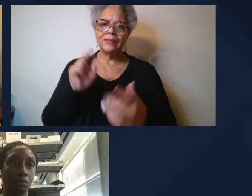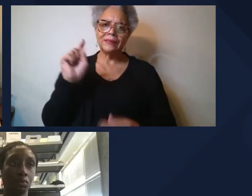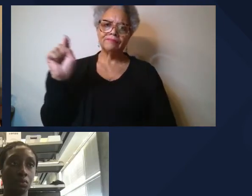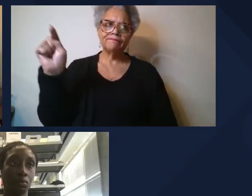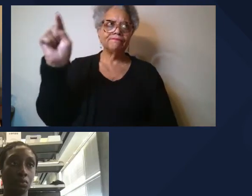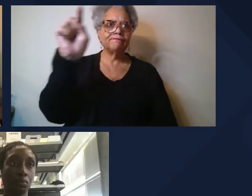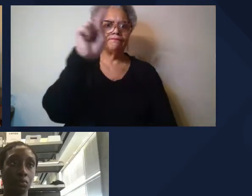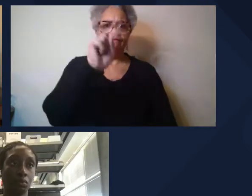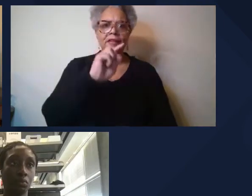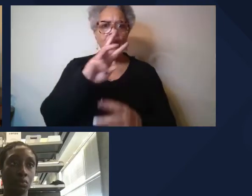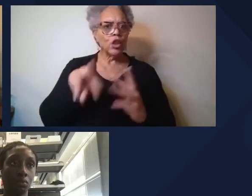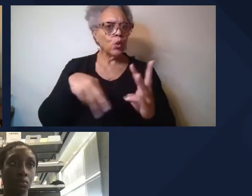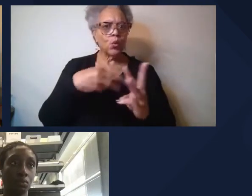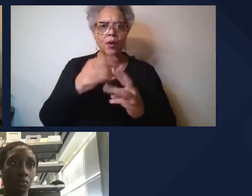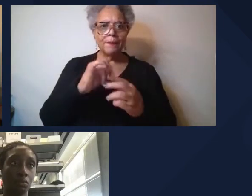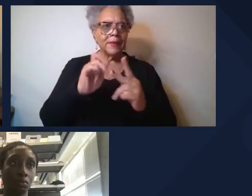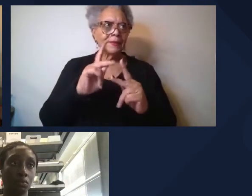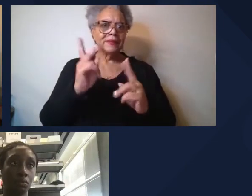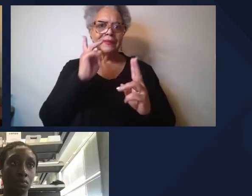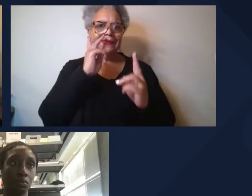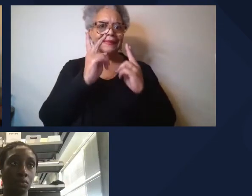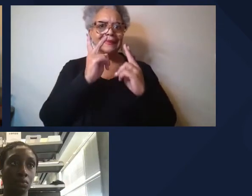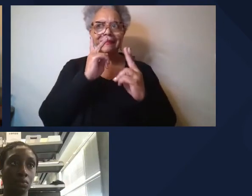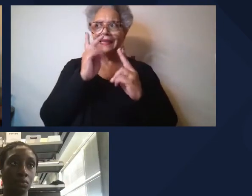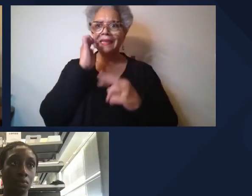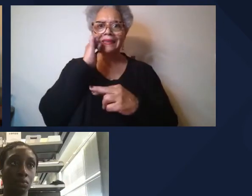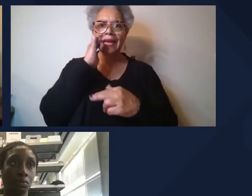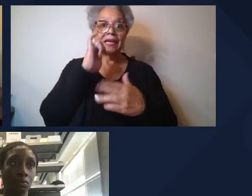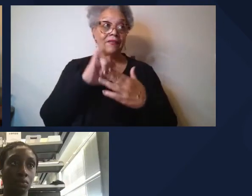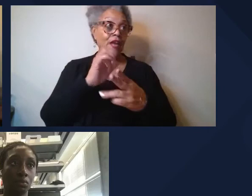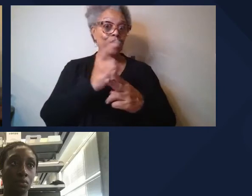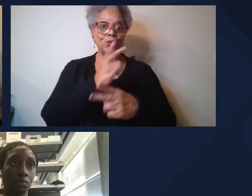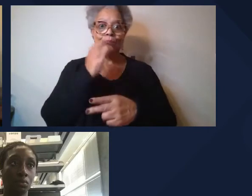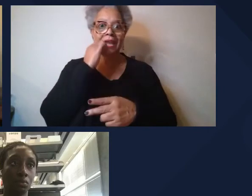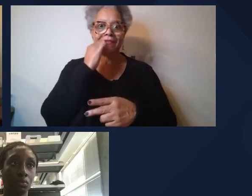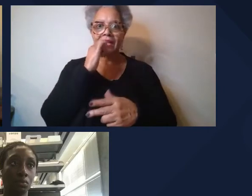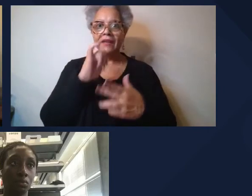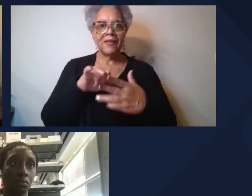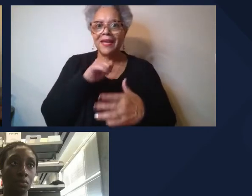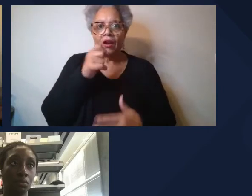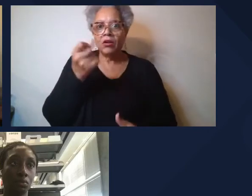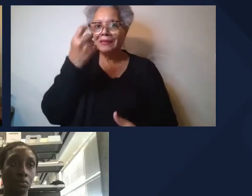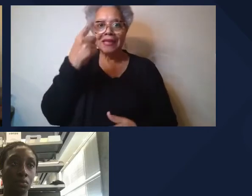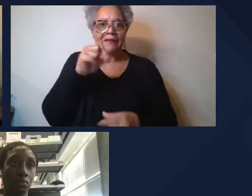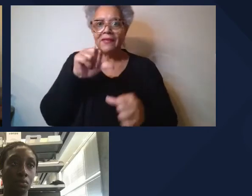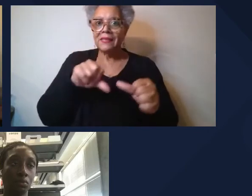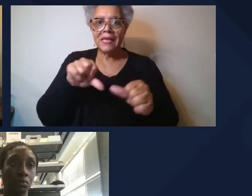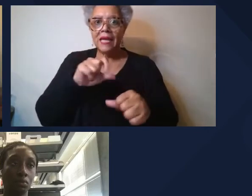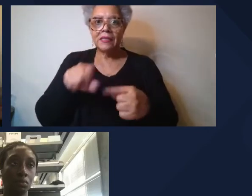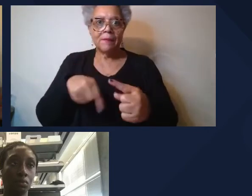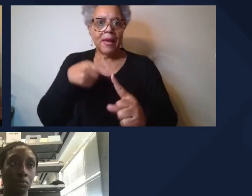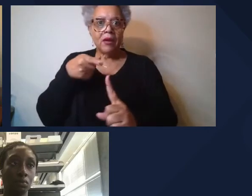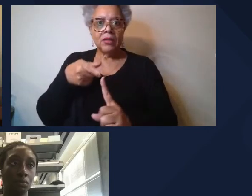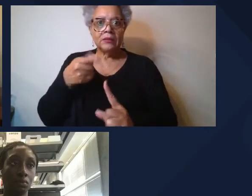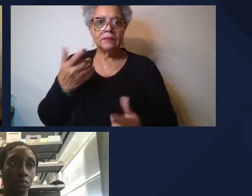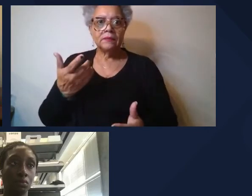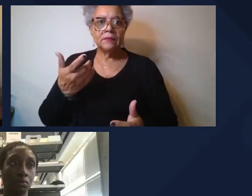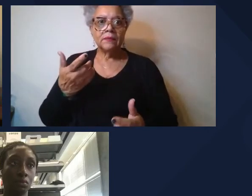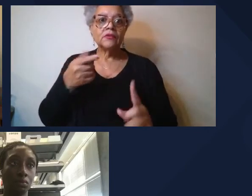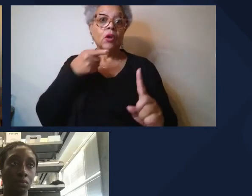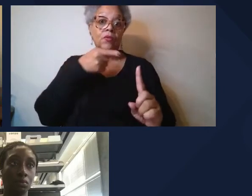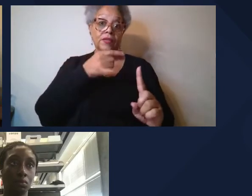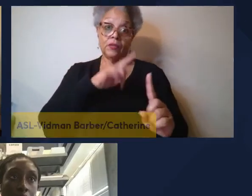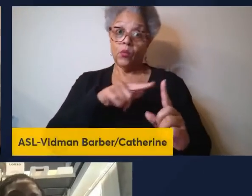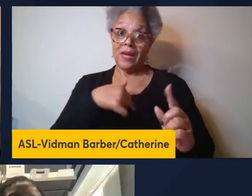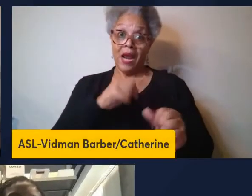that people see every day, that they use every day. They don't understand the science around that, and say, this is the topic I work